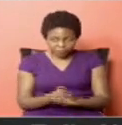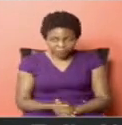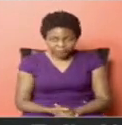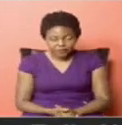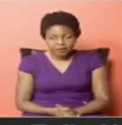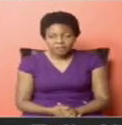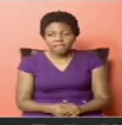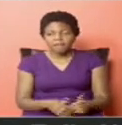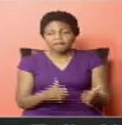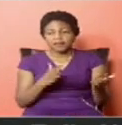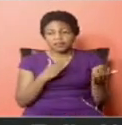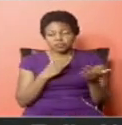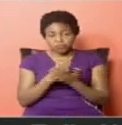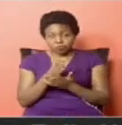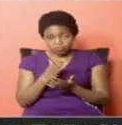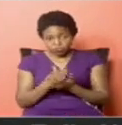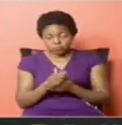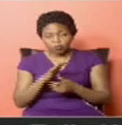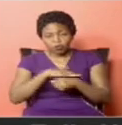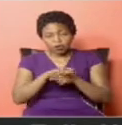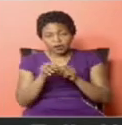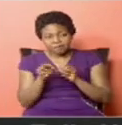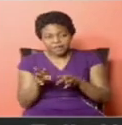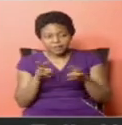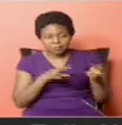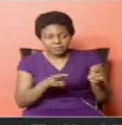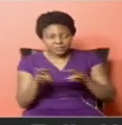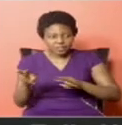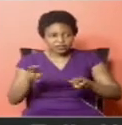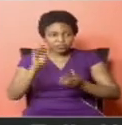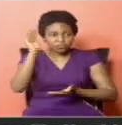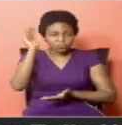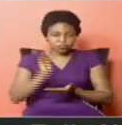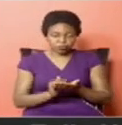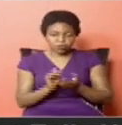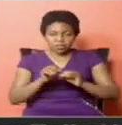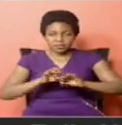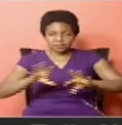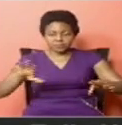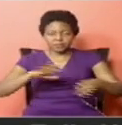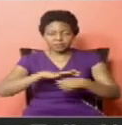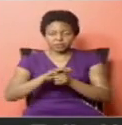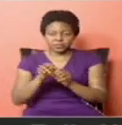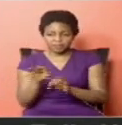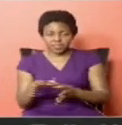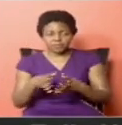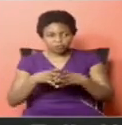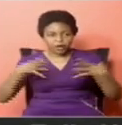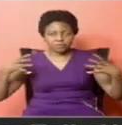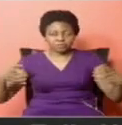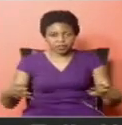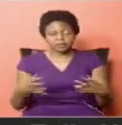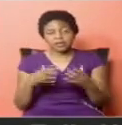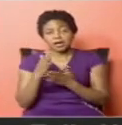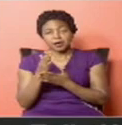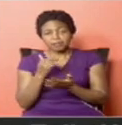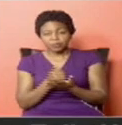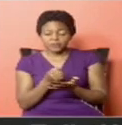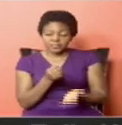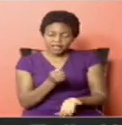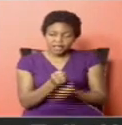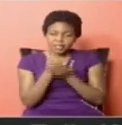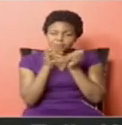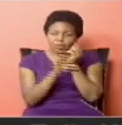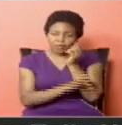Although lockdown precautionary measures to curb the spread of the coronavirus were great because they helped our